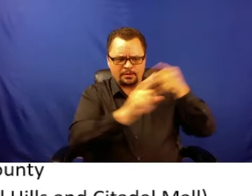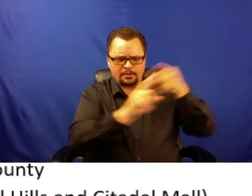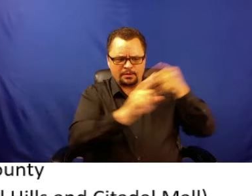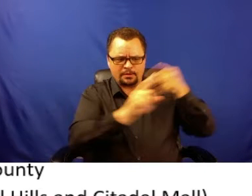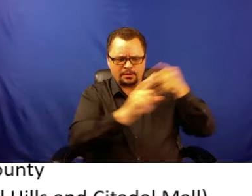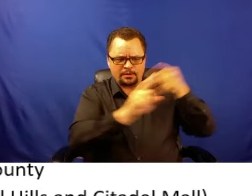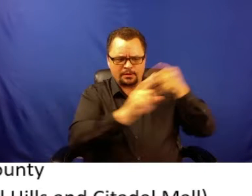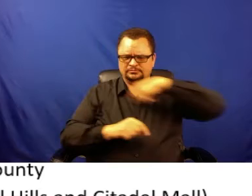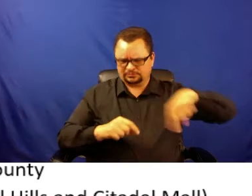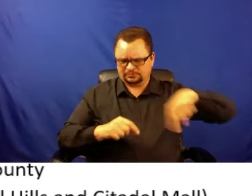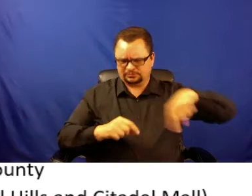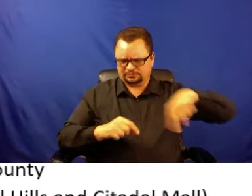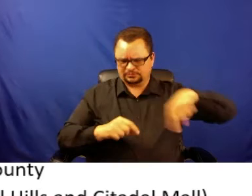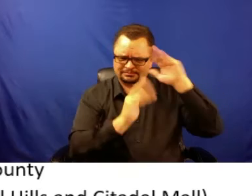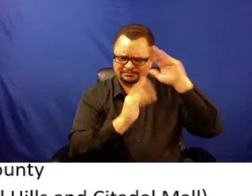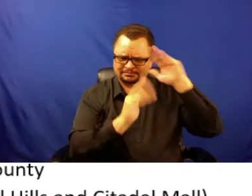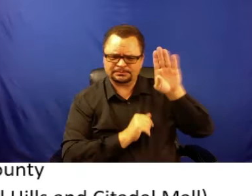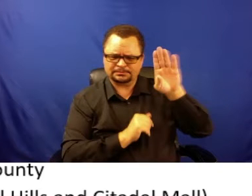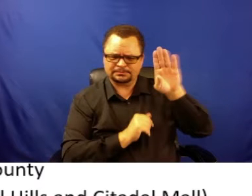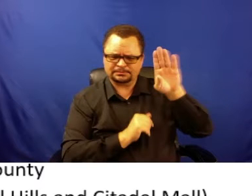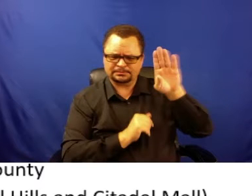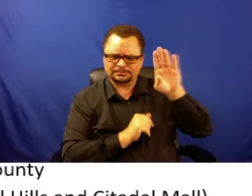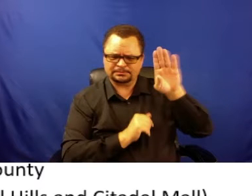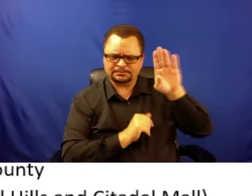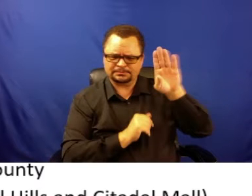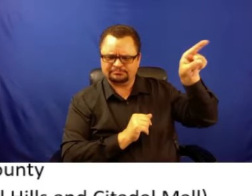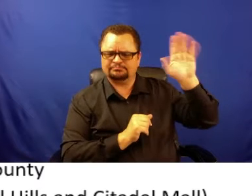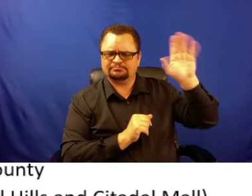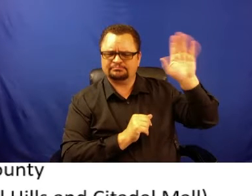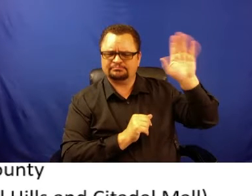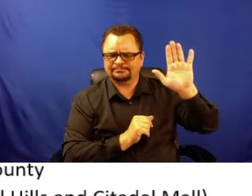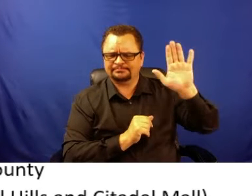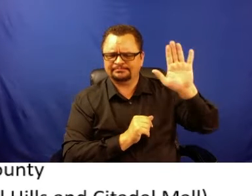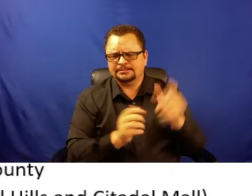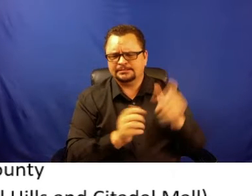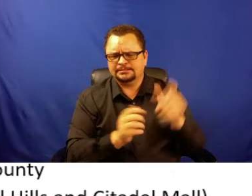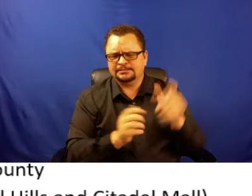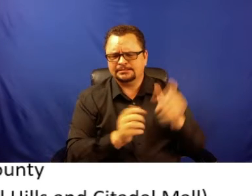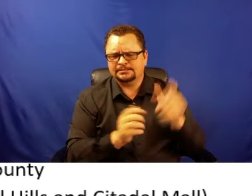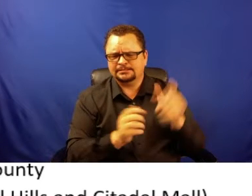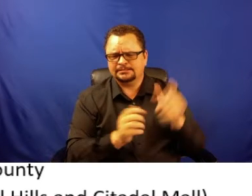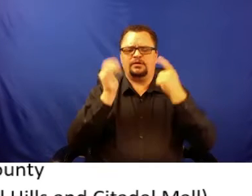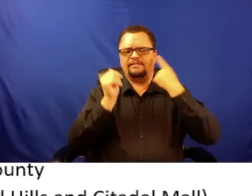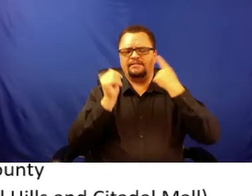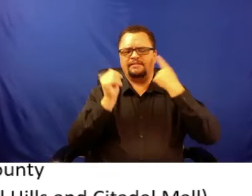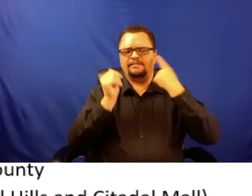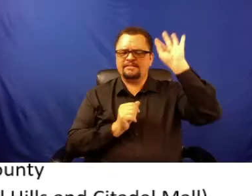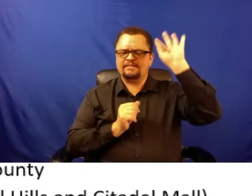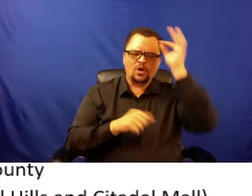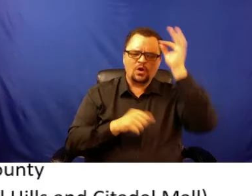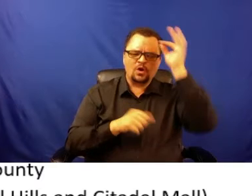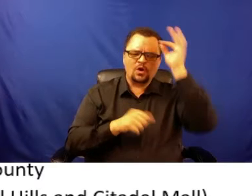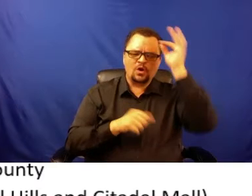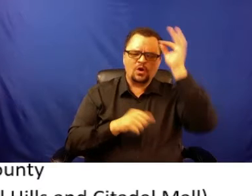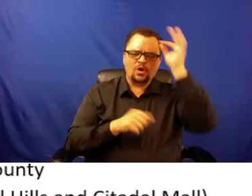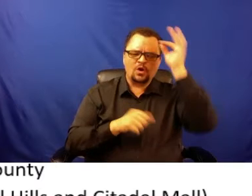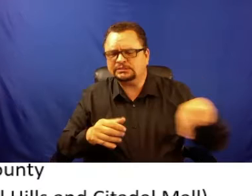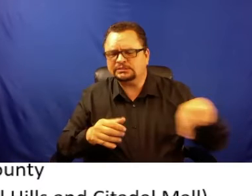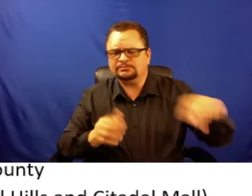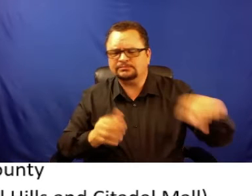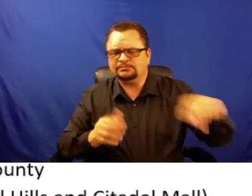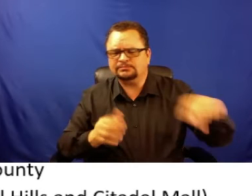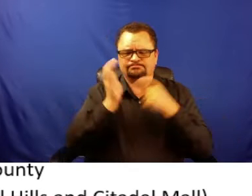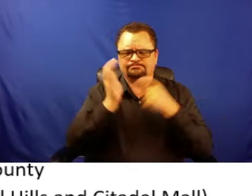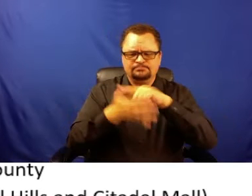issued a mandate for federal workers and employees of contractors that do business with federal government, and